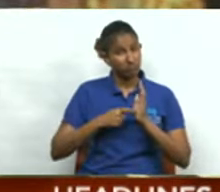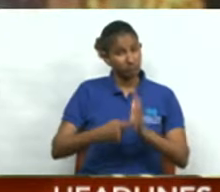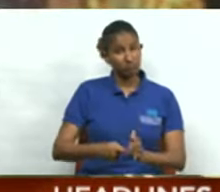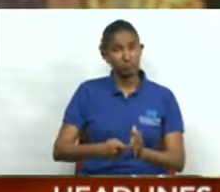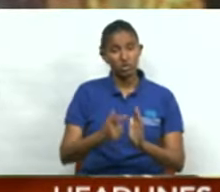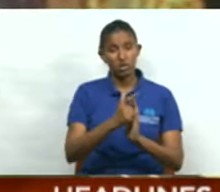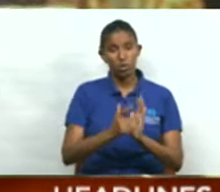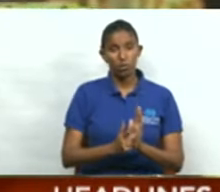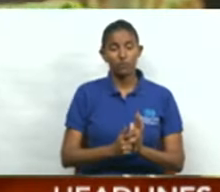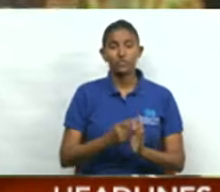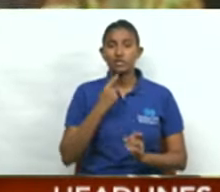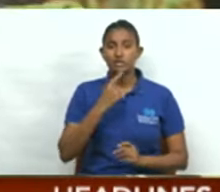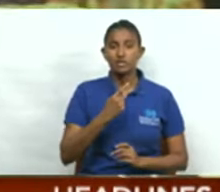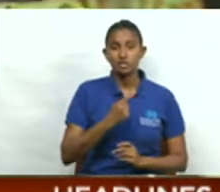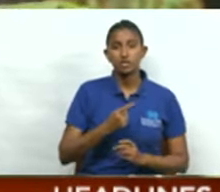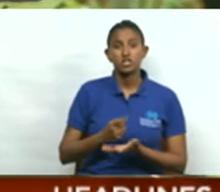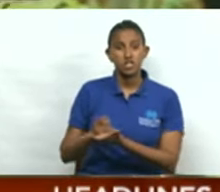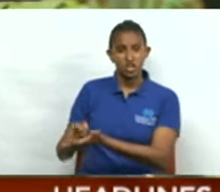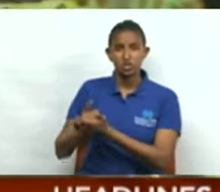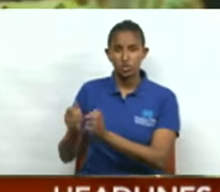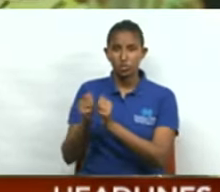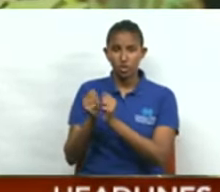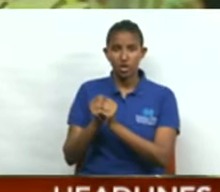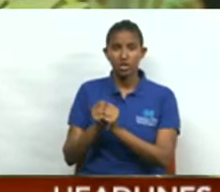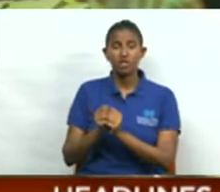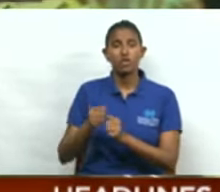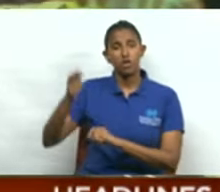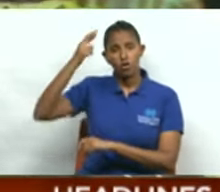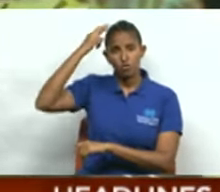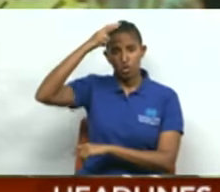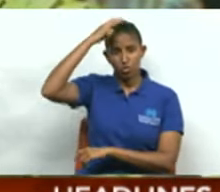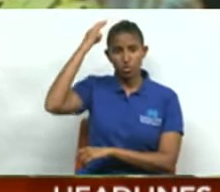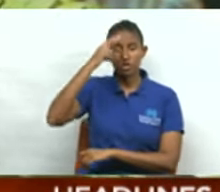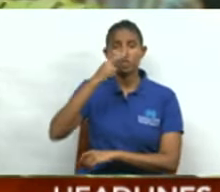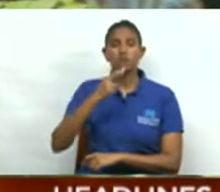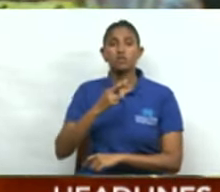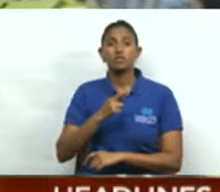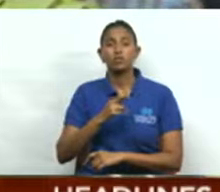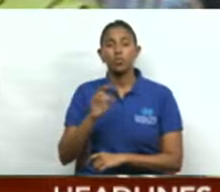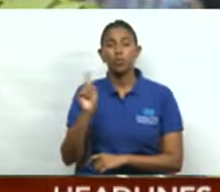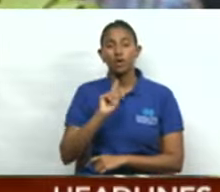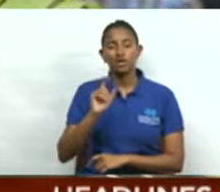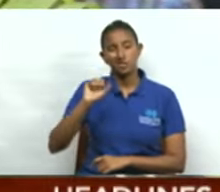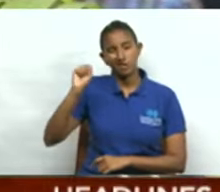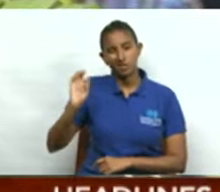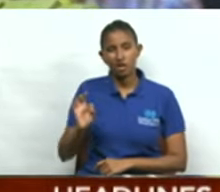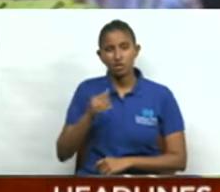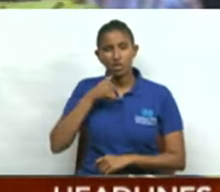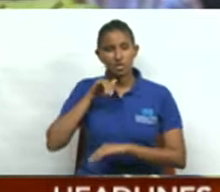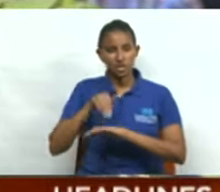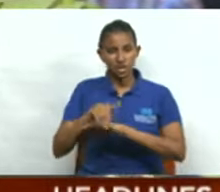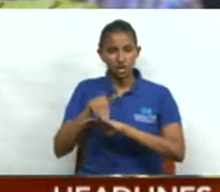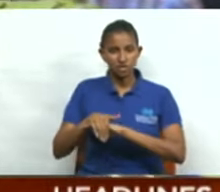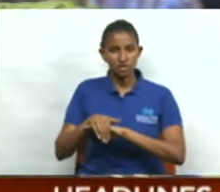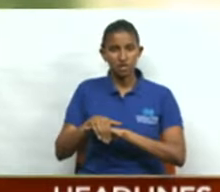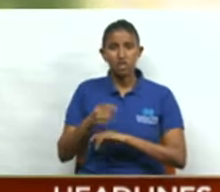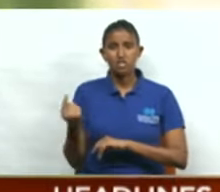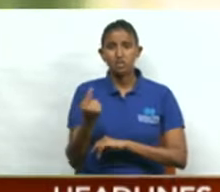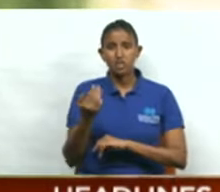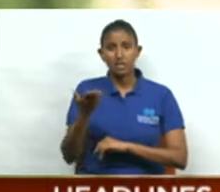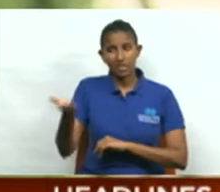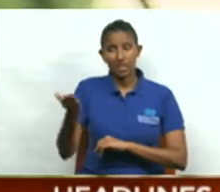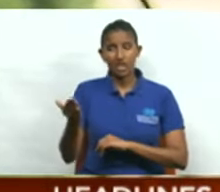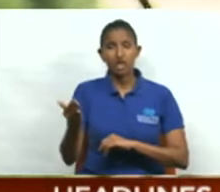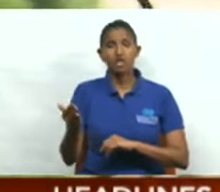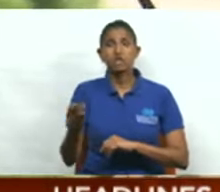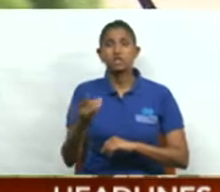during conversations with the Prime Minister at the Skiffle Bunch Panyard in San Fernando last night. One person in the audience suggested to the Prime